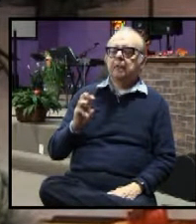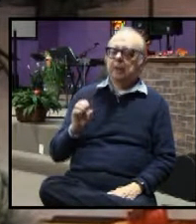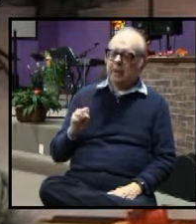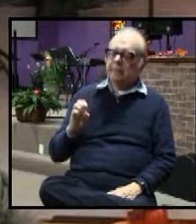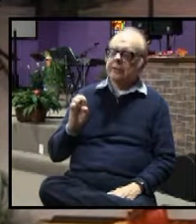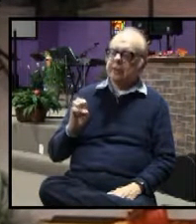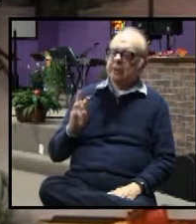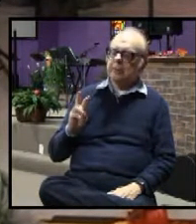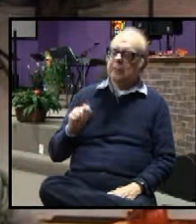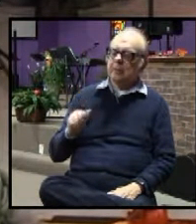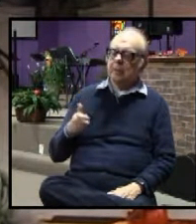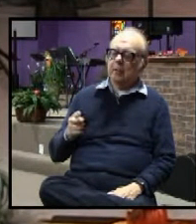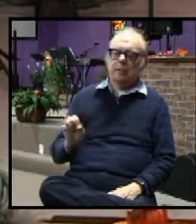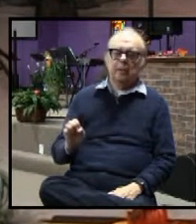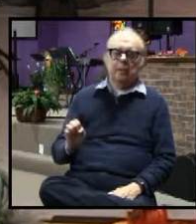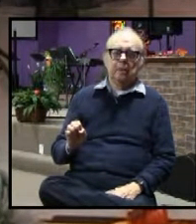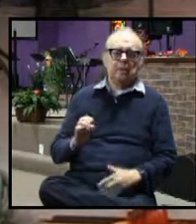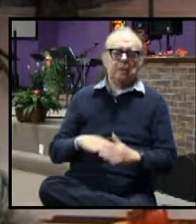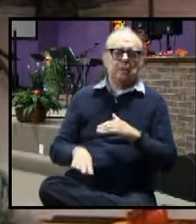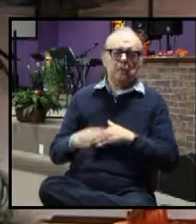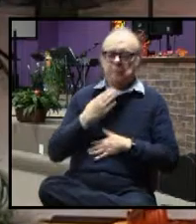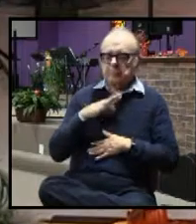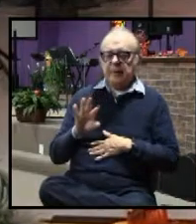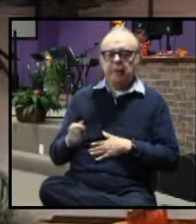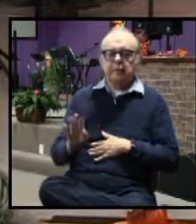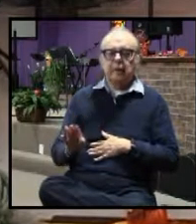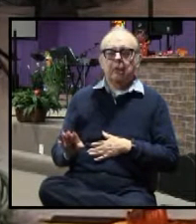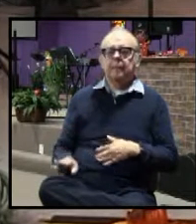That's all they did, just process the sewage, a low job.